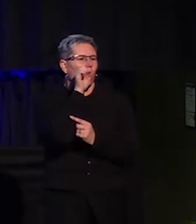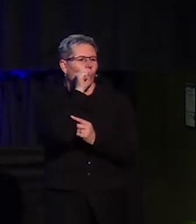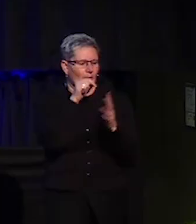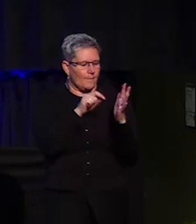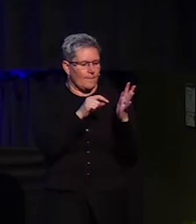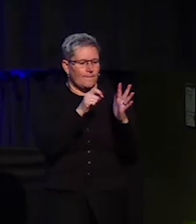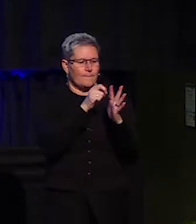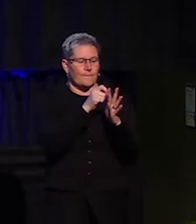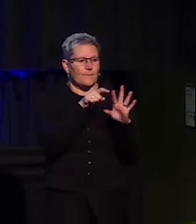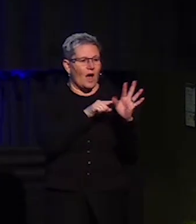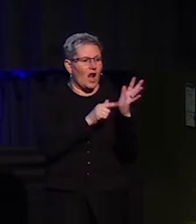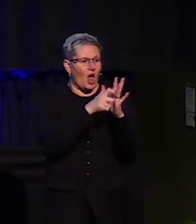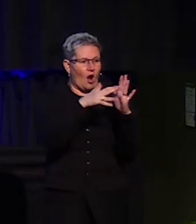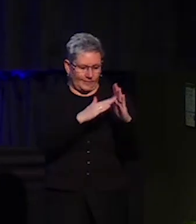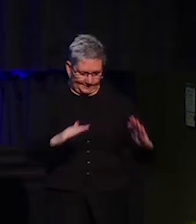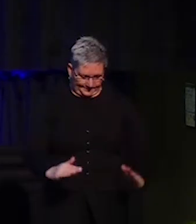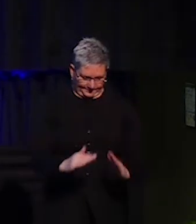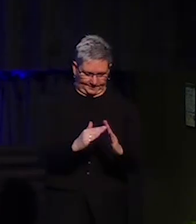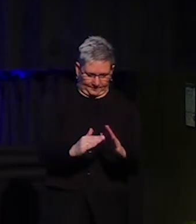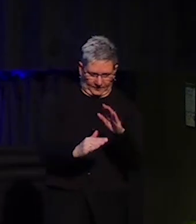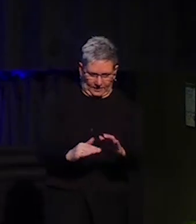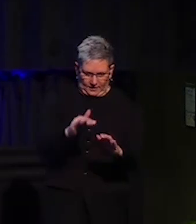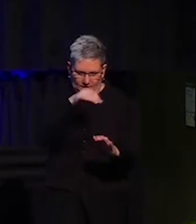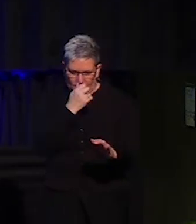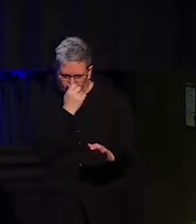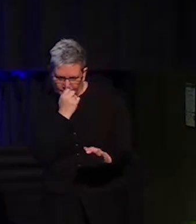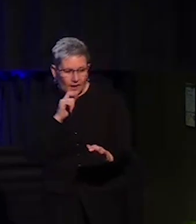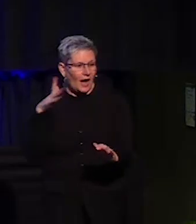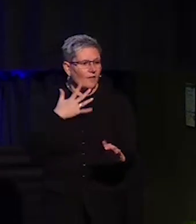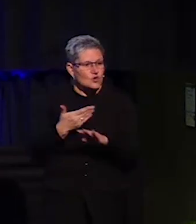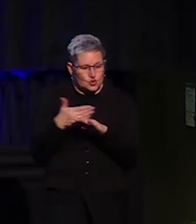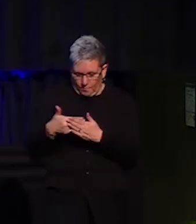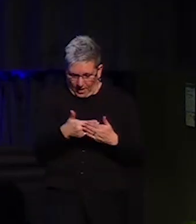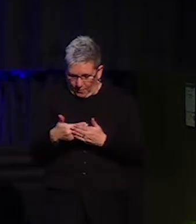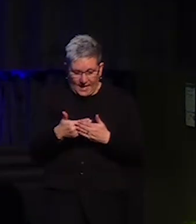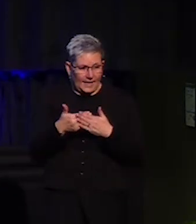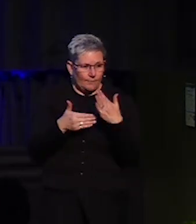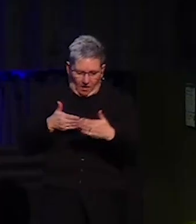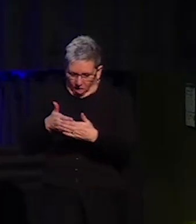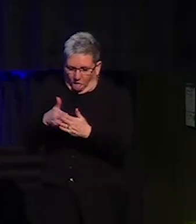who's coming to terms with a disability diagnosis for their beautiful new baby.